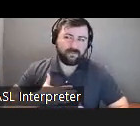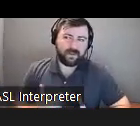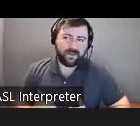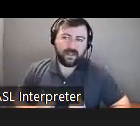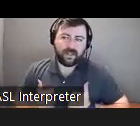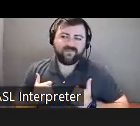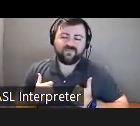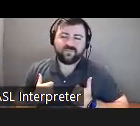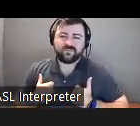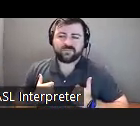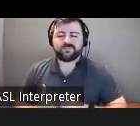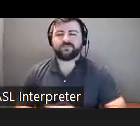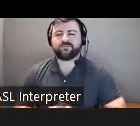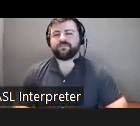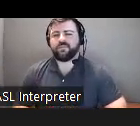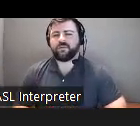in my life,